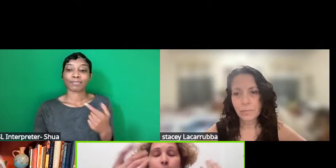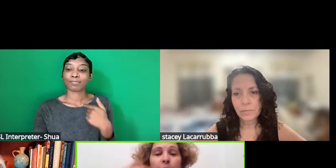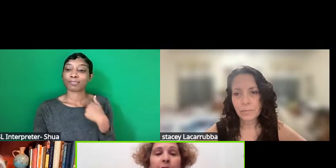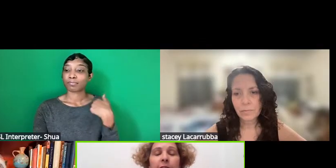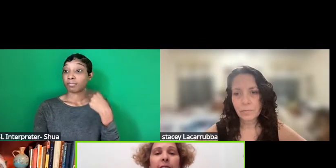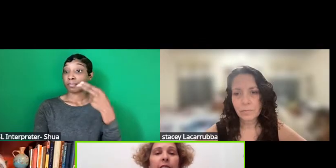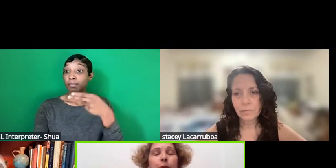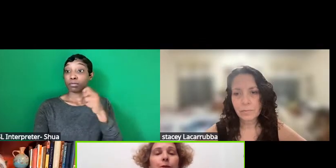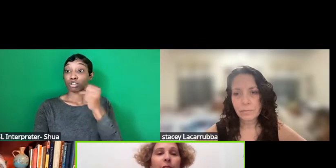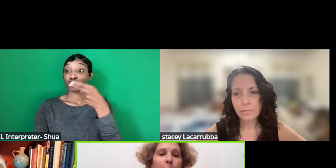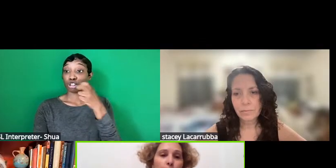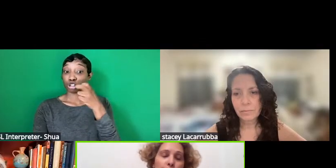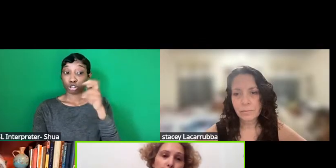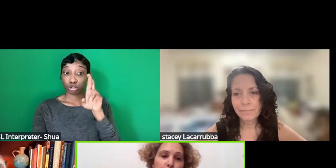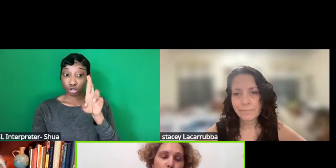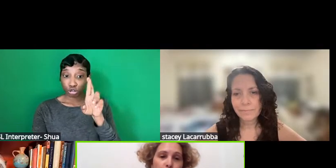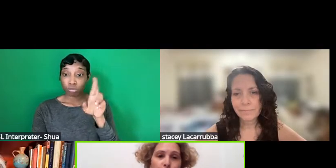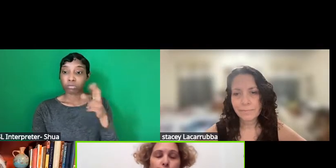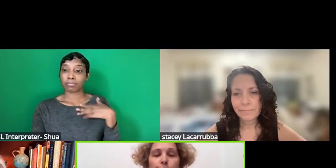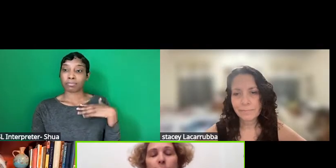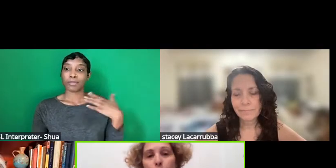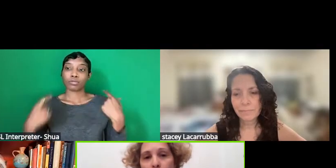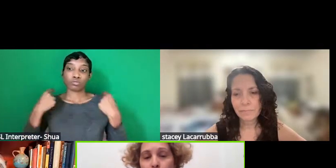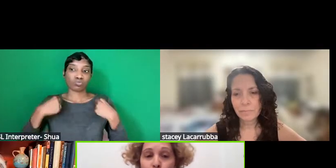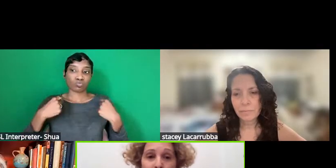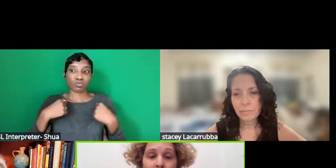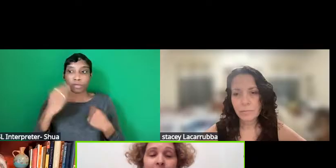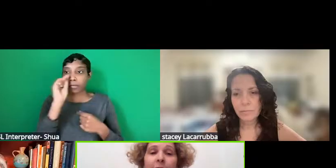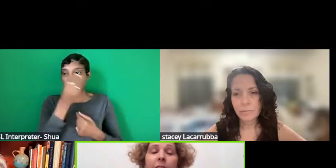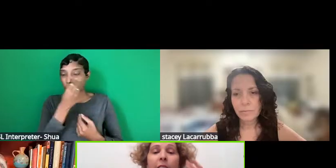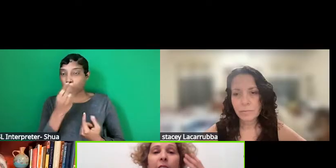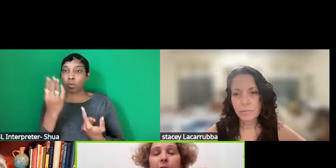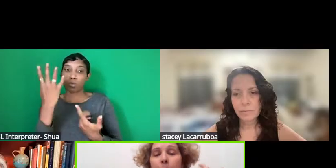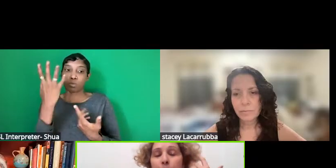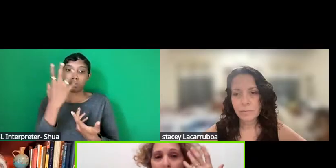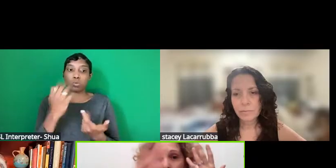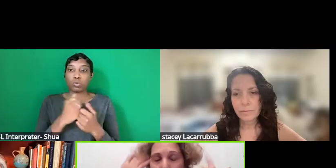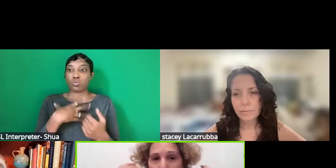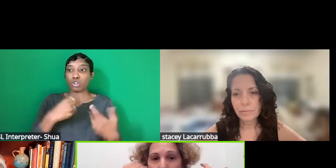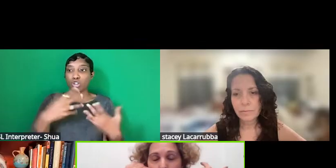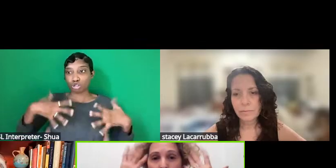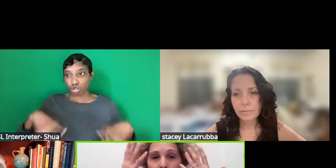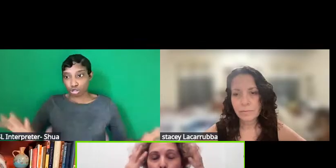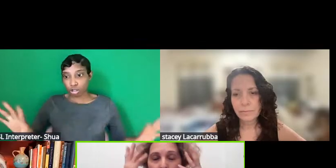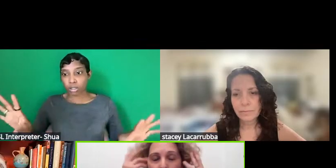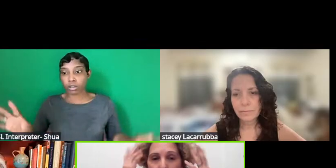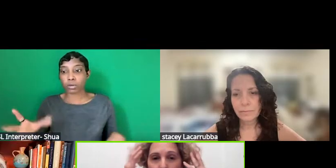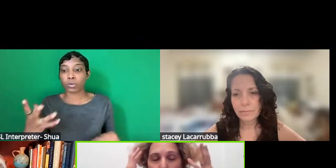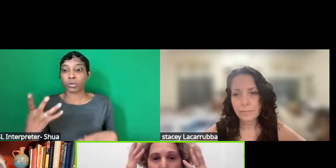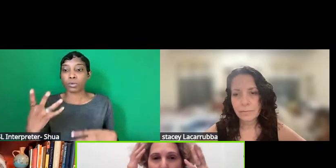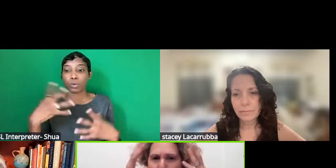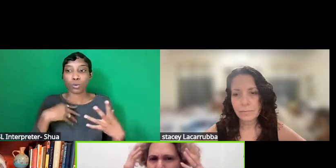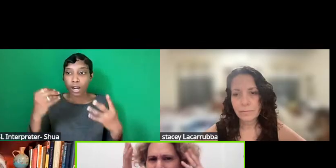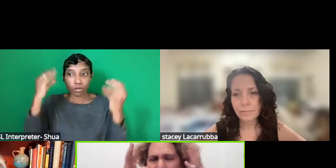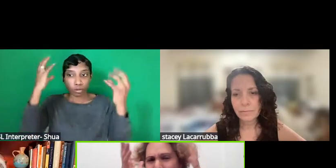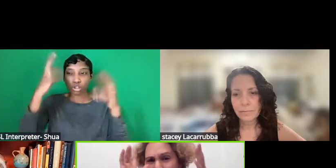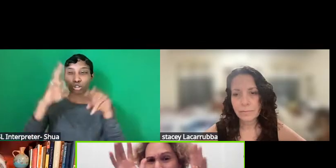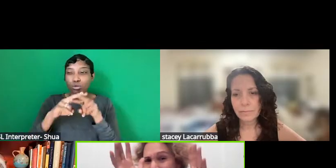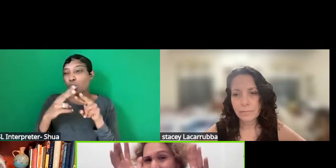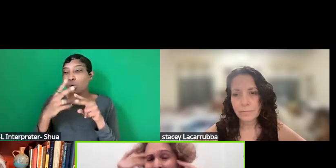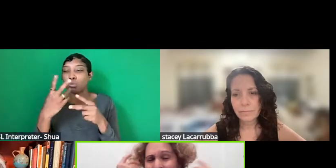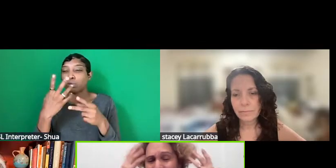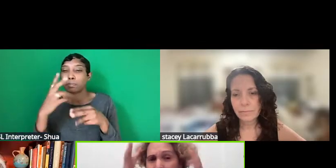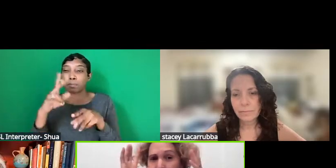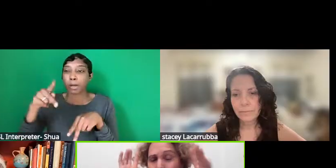and today I'm wearing a kind of flowered blue and white dress. I'm white with salt and pepper, and kind of